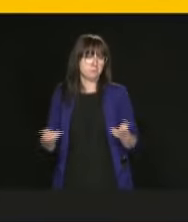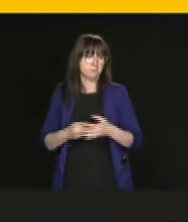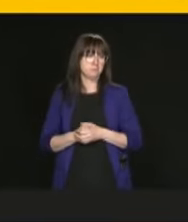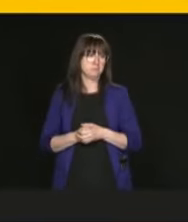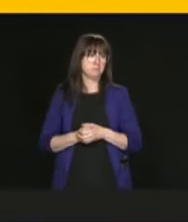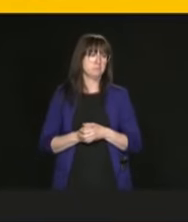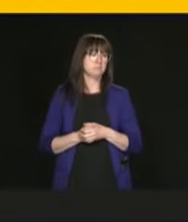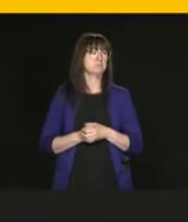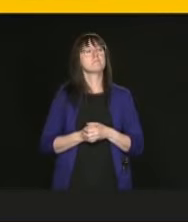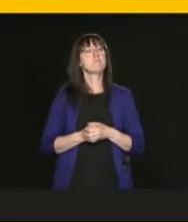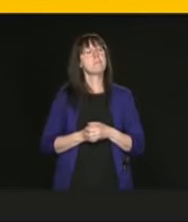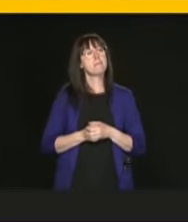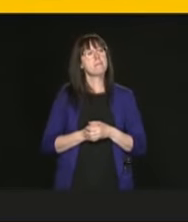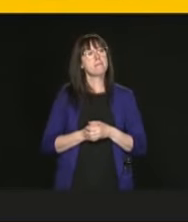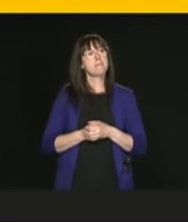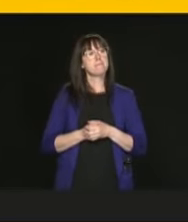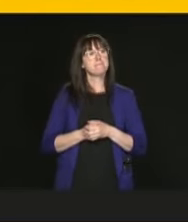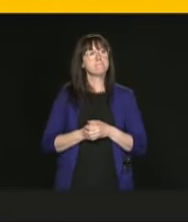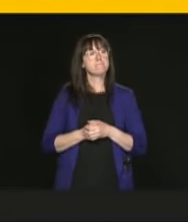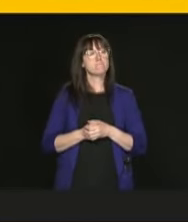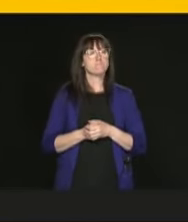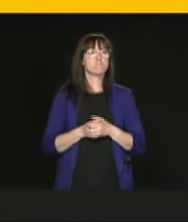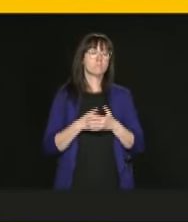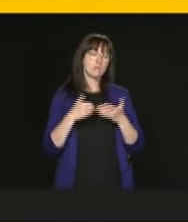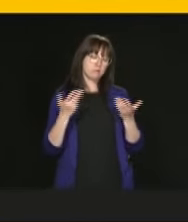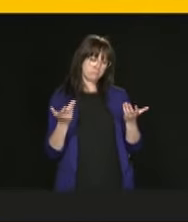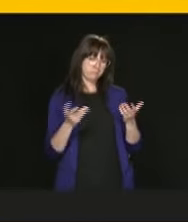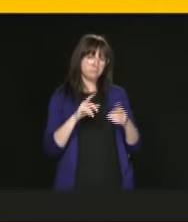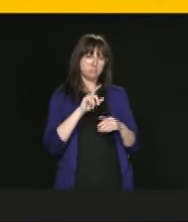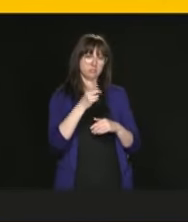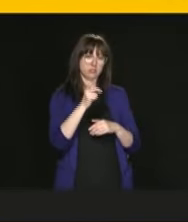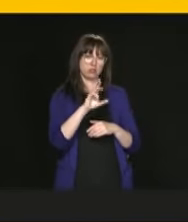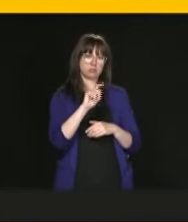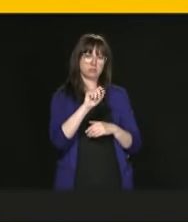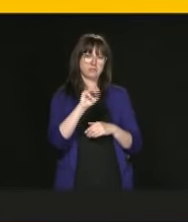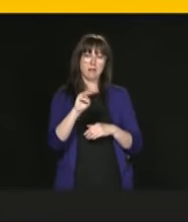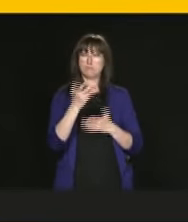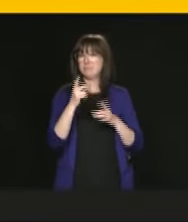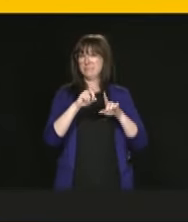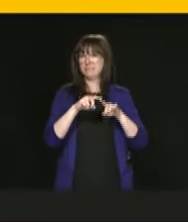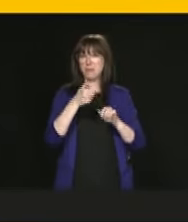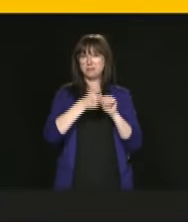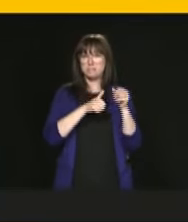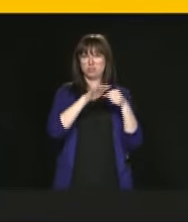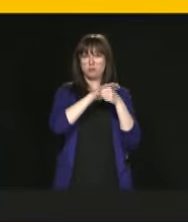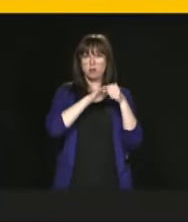So I think that depends on the jurisdiction themselves. So a lot of the